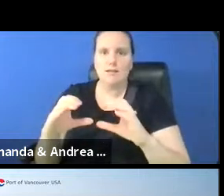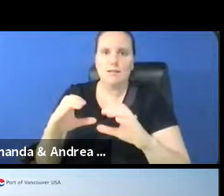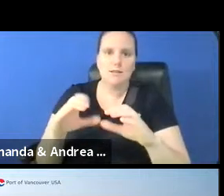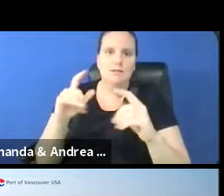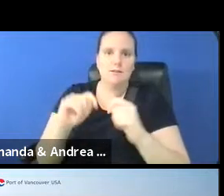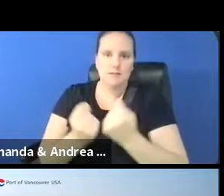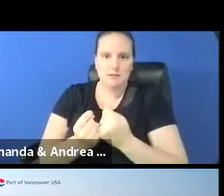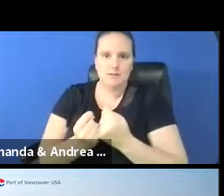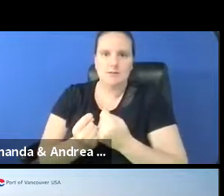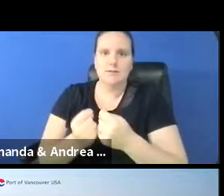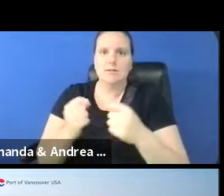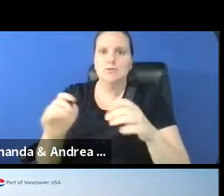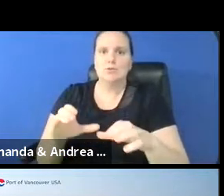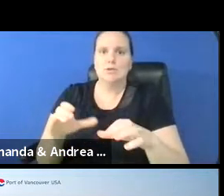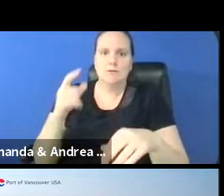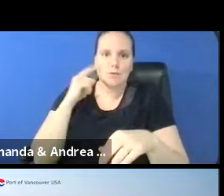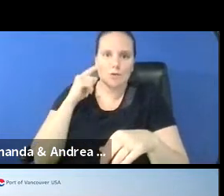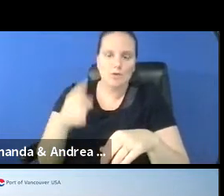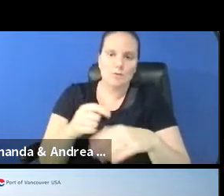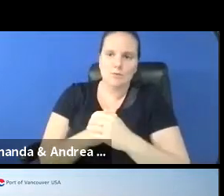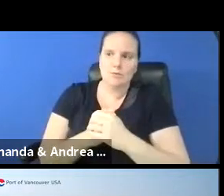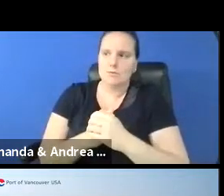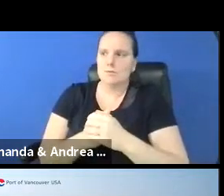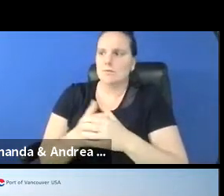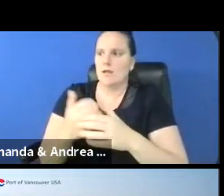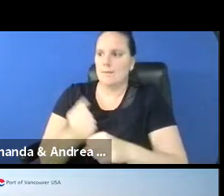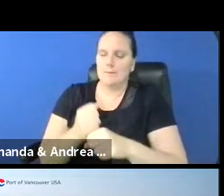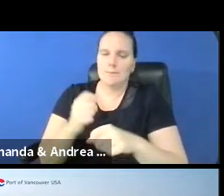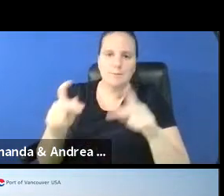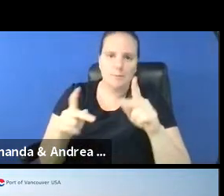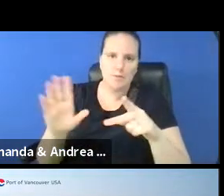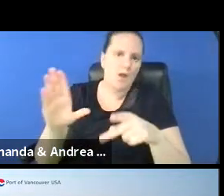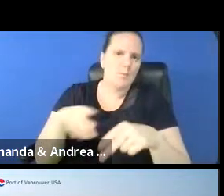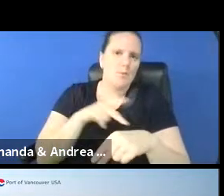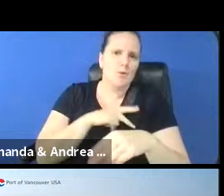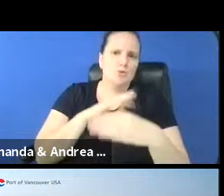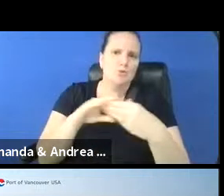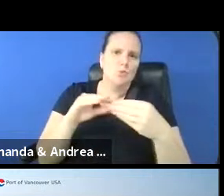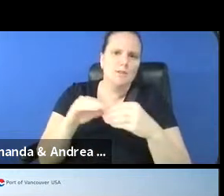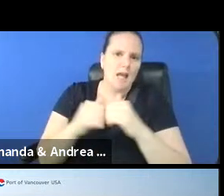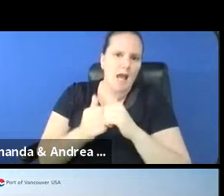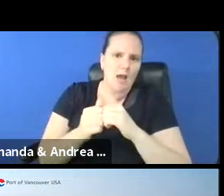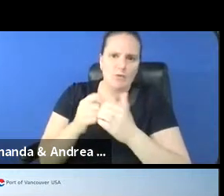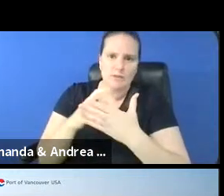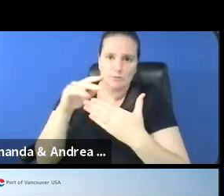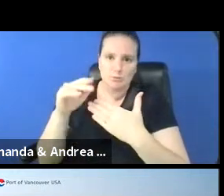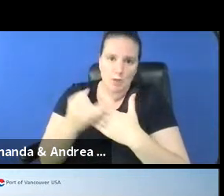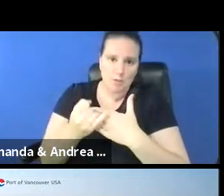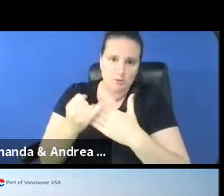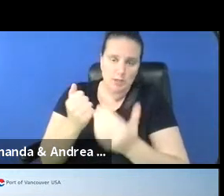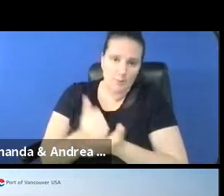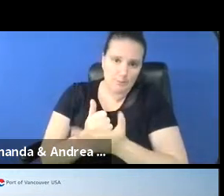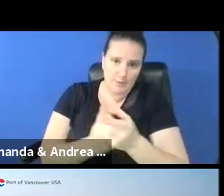is doing to get people their personal stories of how this project impacts them. So